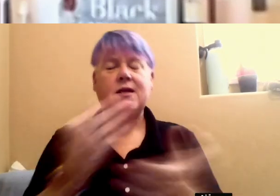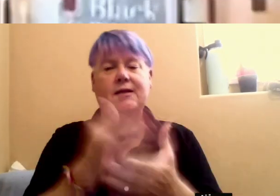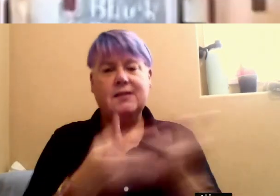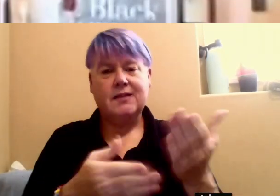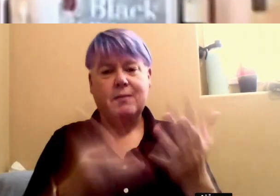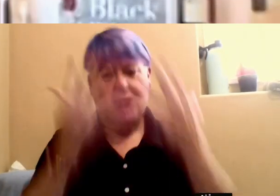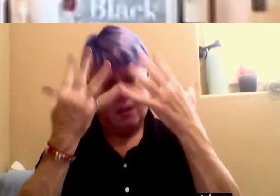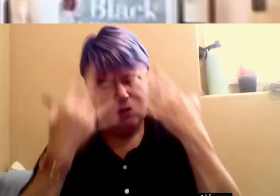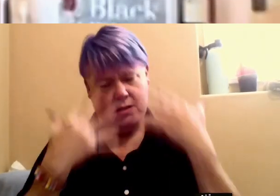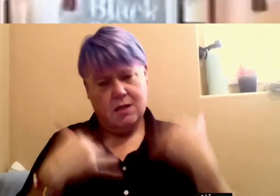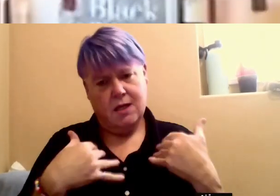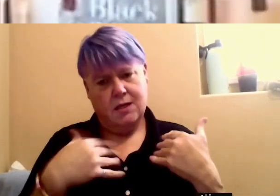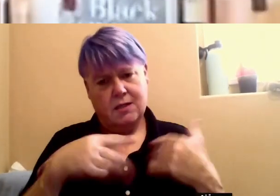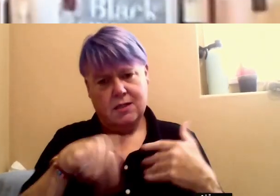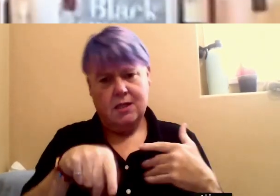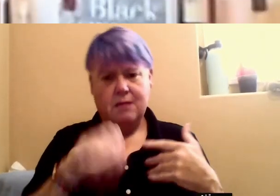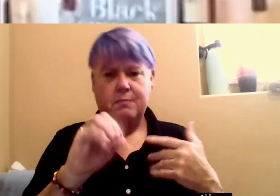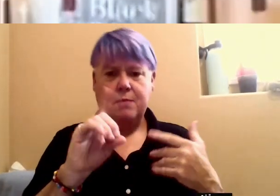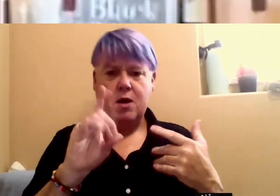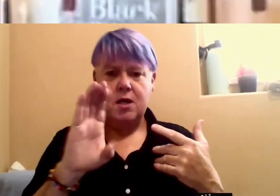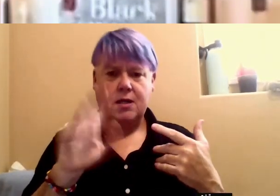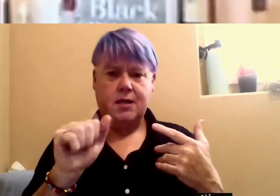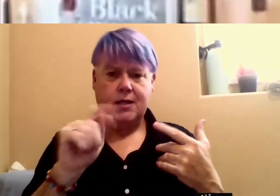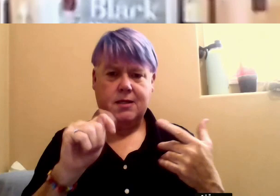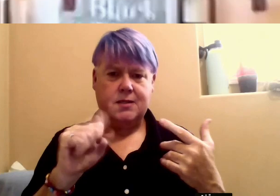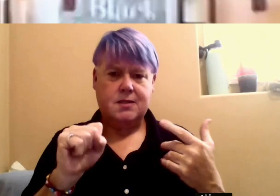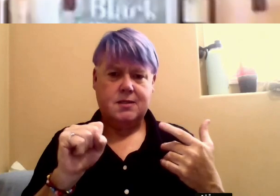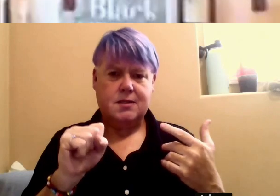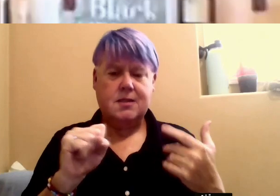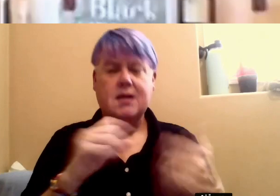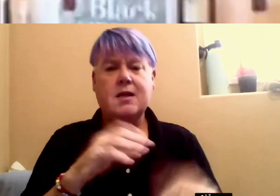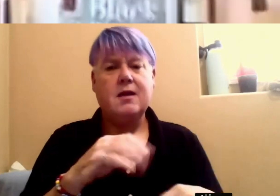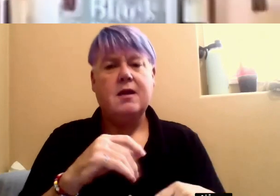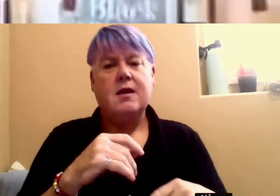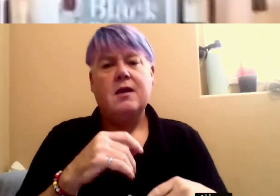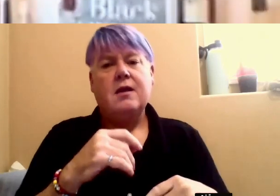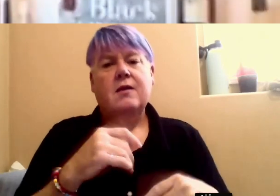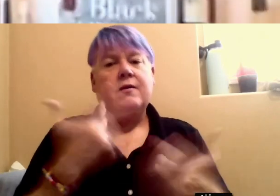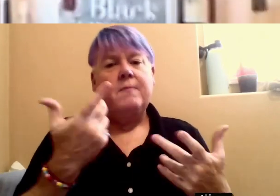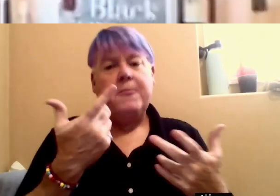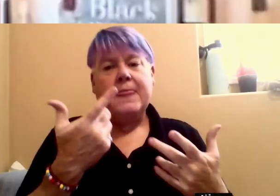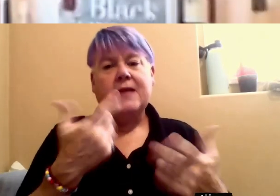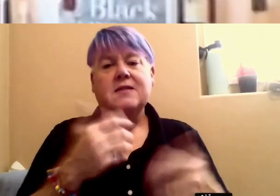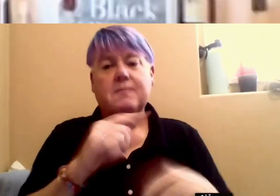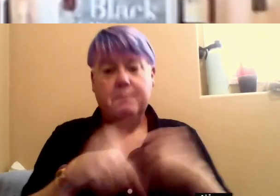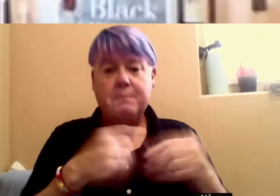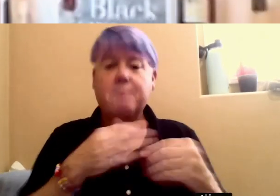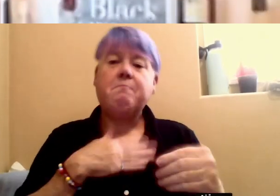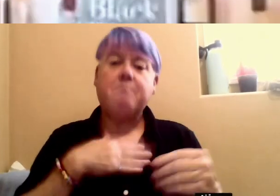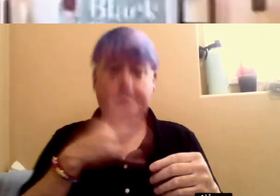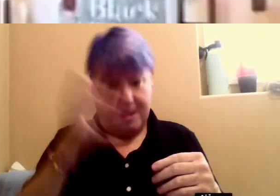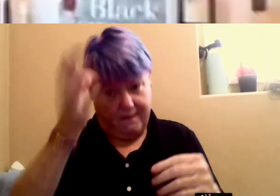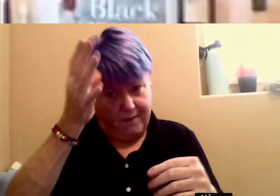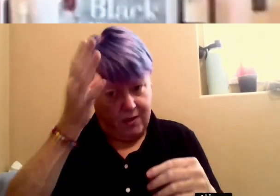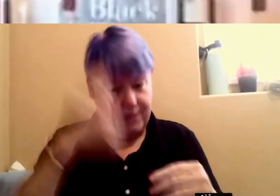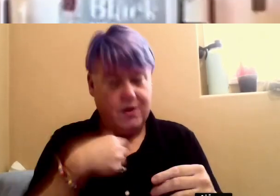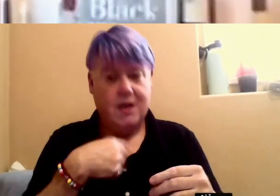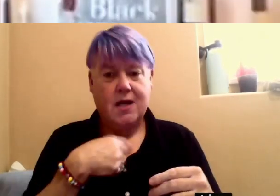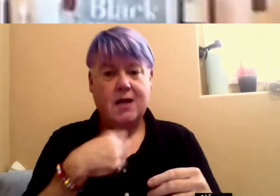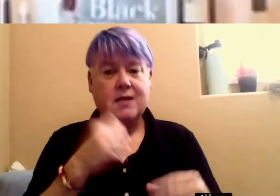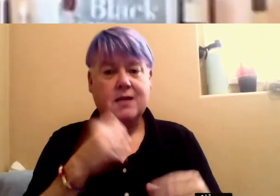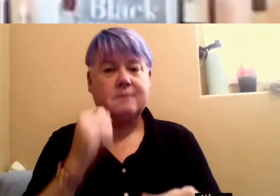podcast did too, because the podcast, the Kiweo, which is about my father and I, it's kind of like a sister